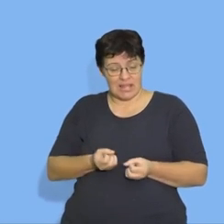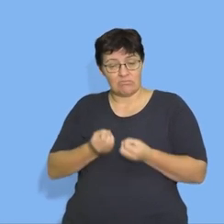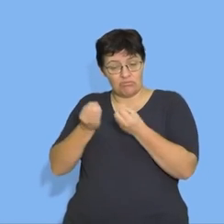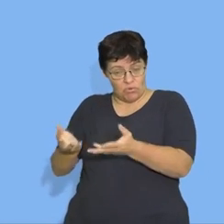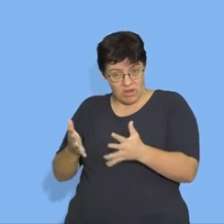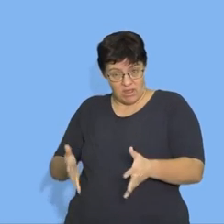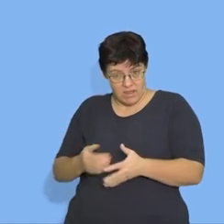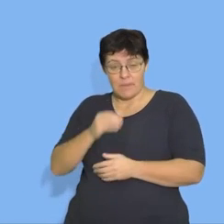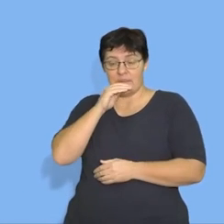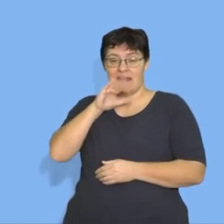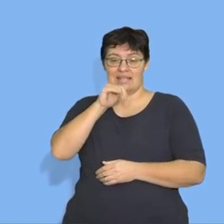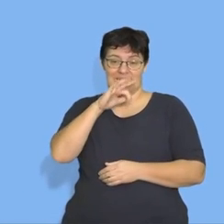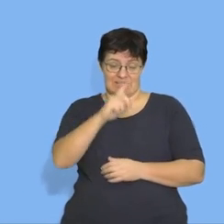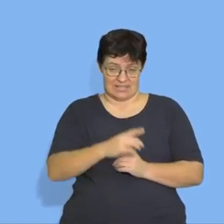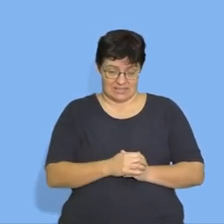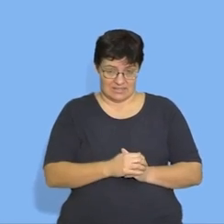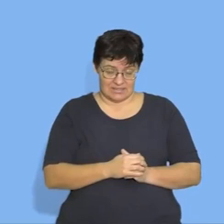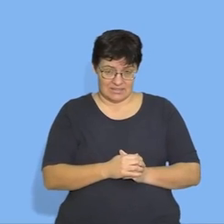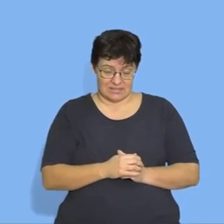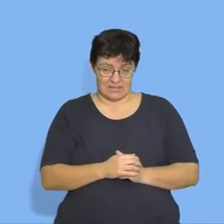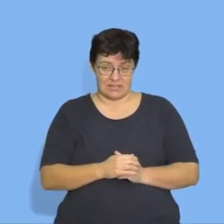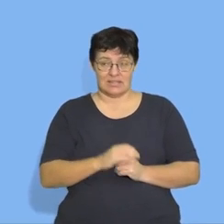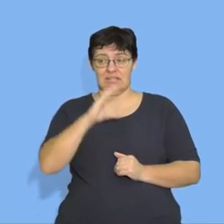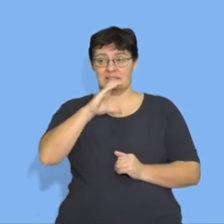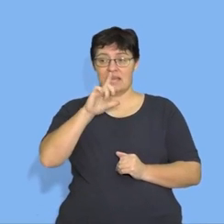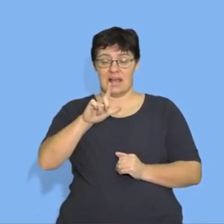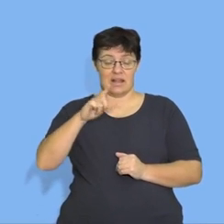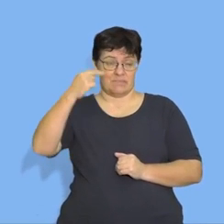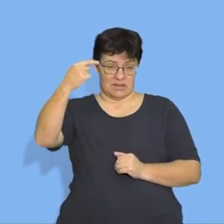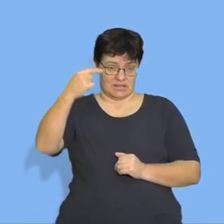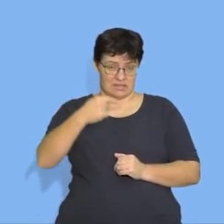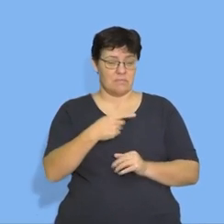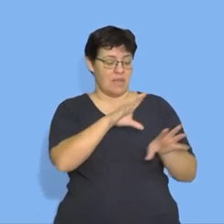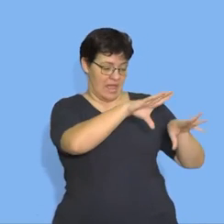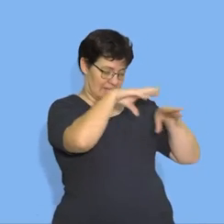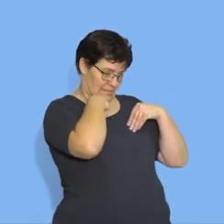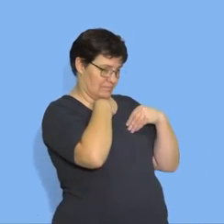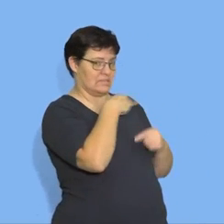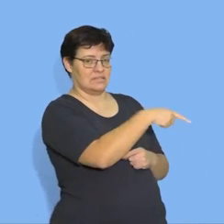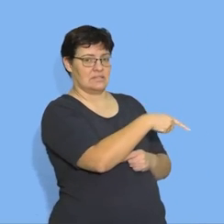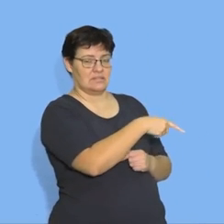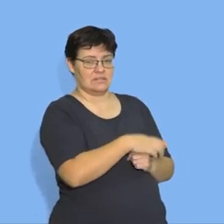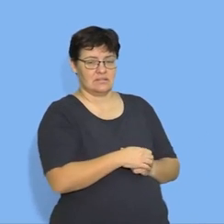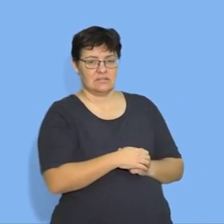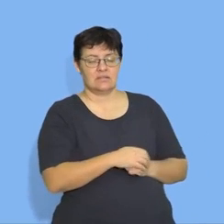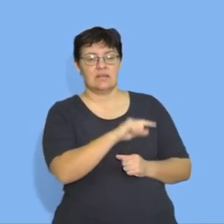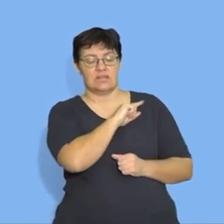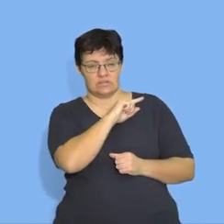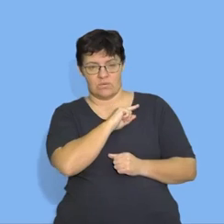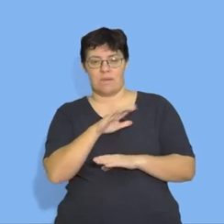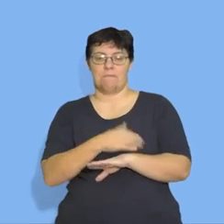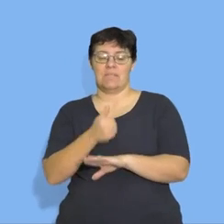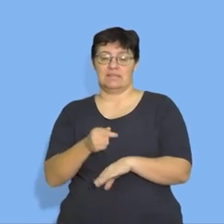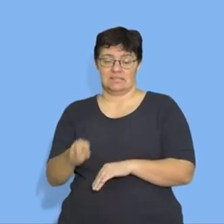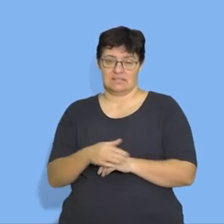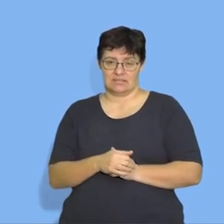so what happens is the Cl minus is a proton acceptor. That's why we would call it a base. So